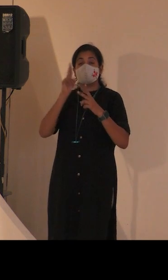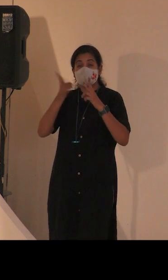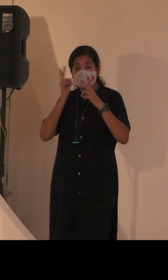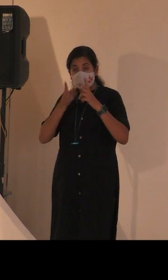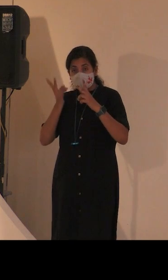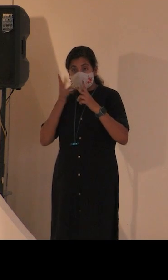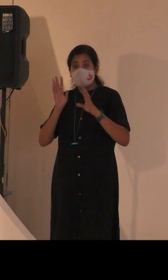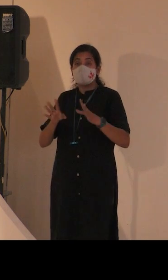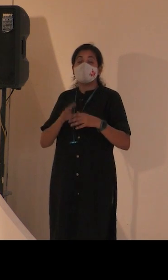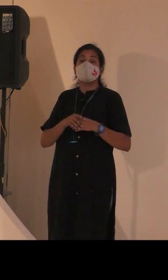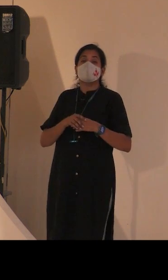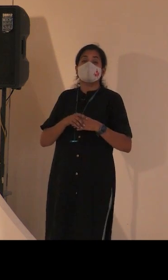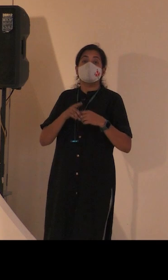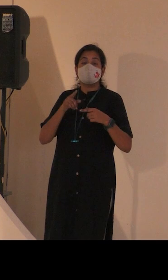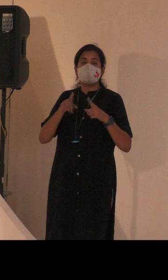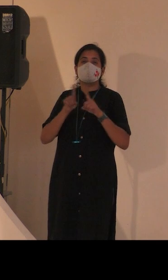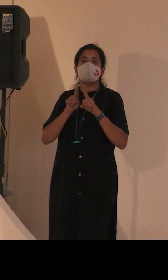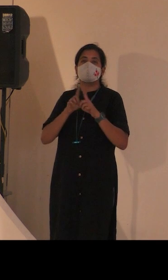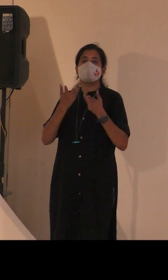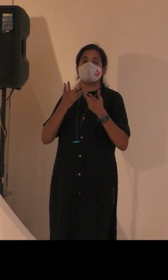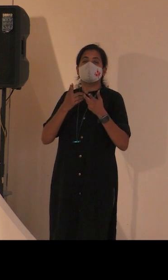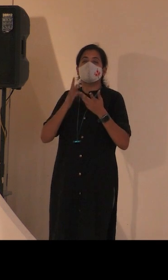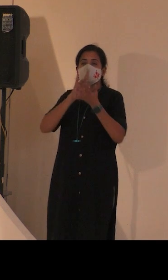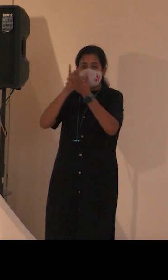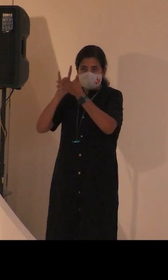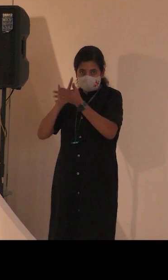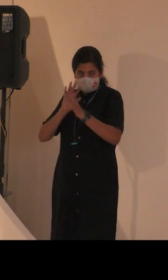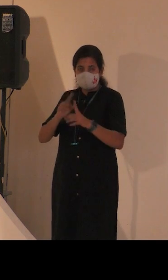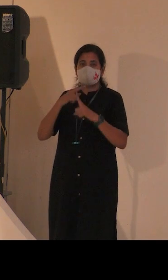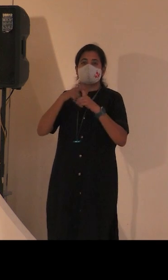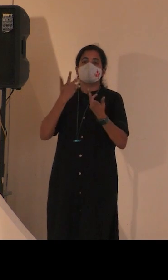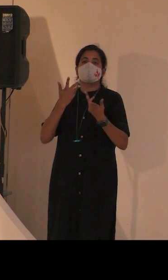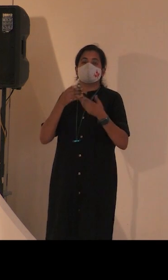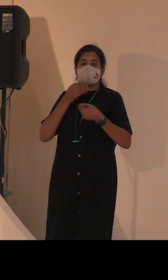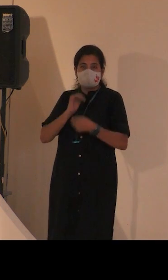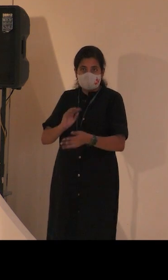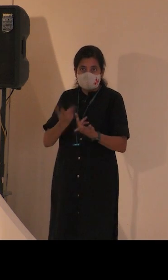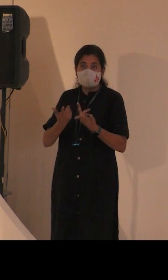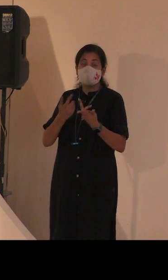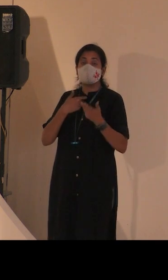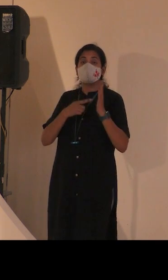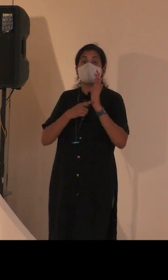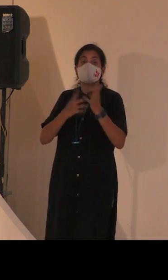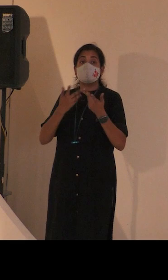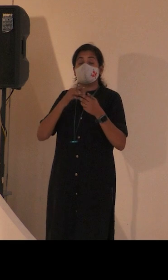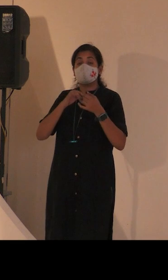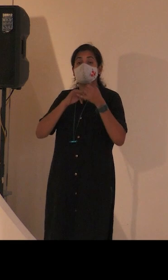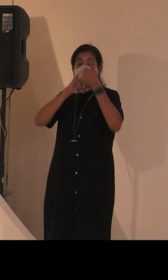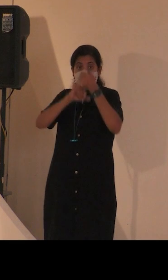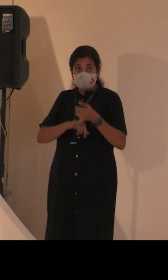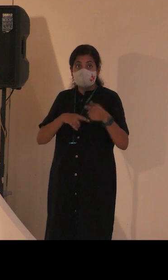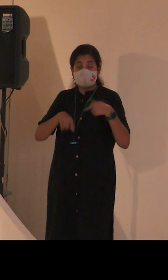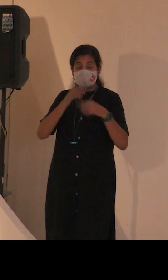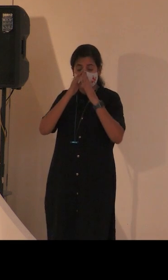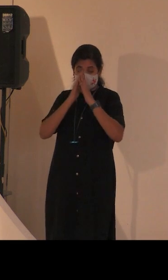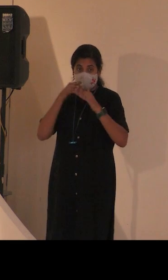of dwarfism as well as achondroplasia, birth that was being represented in the South Indian temples as